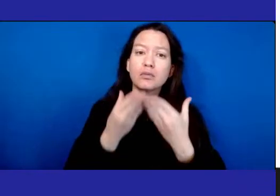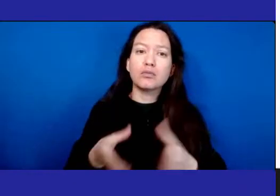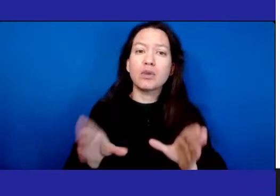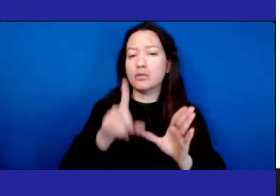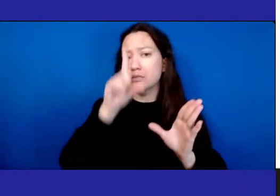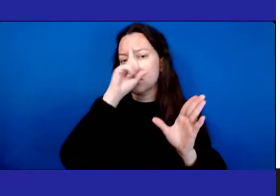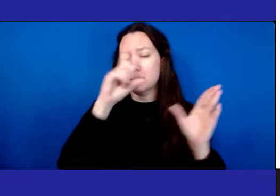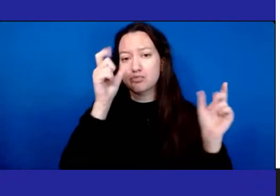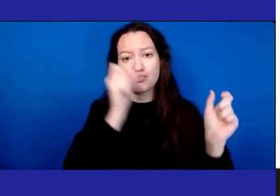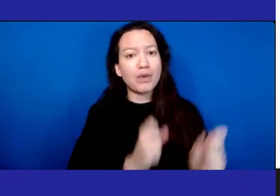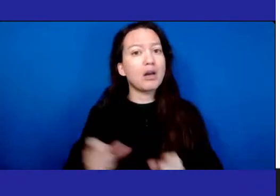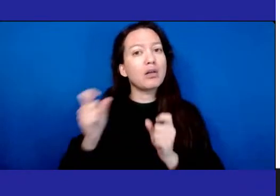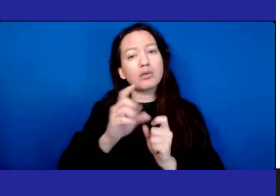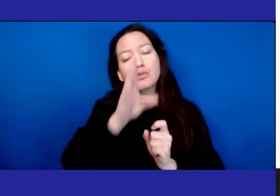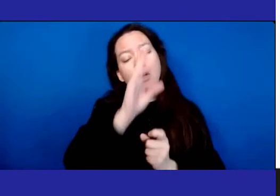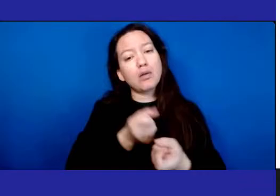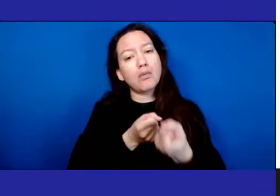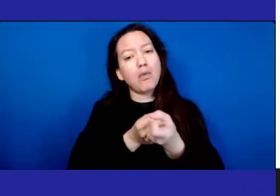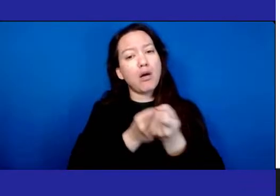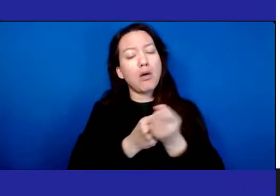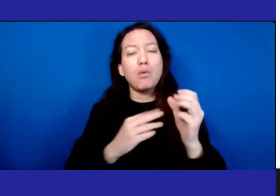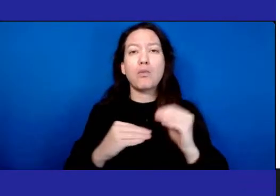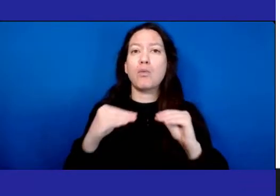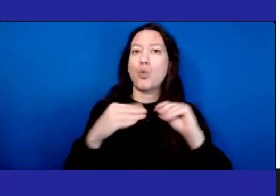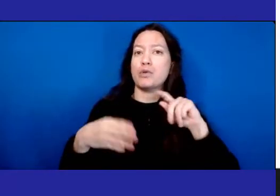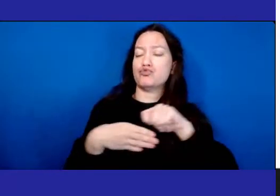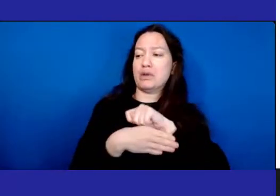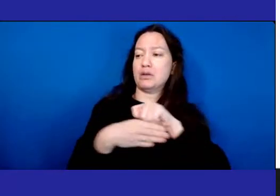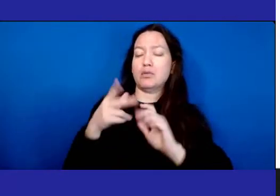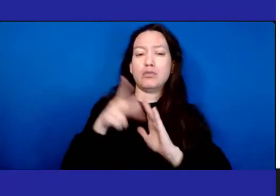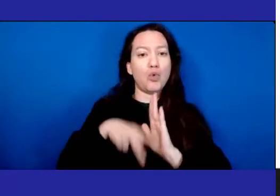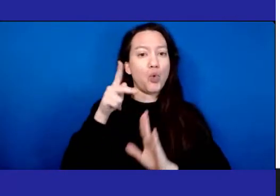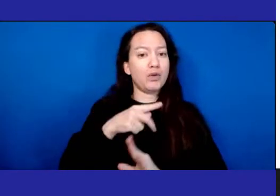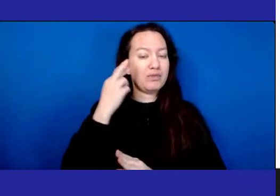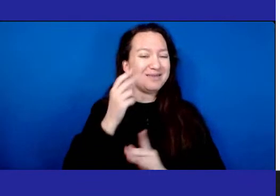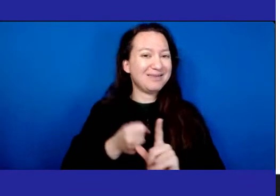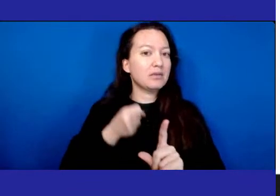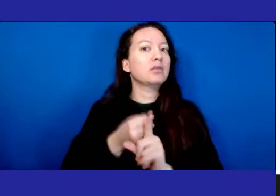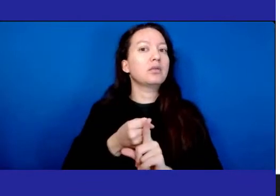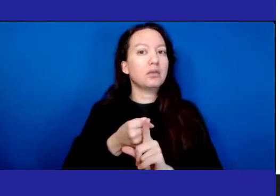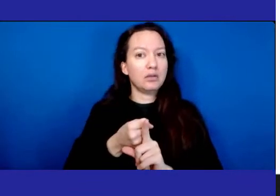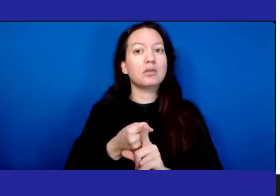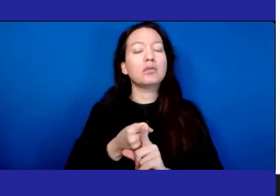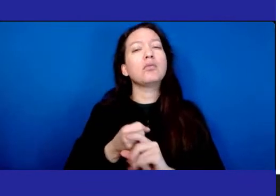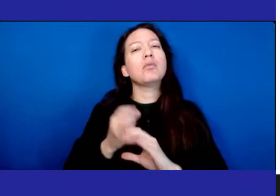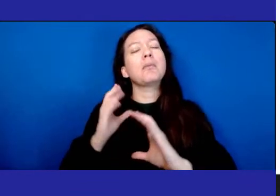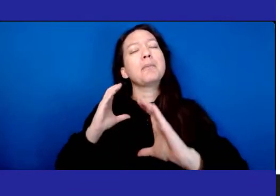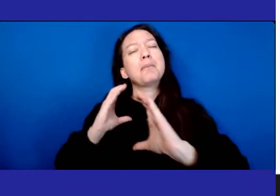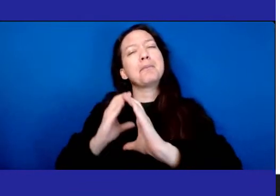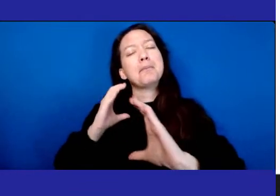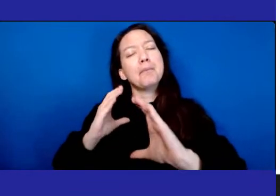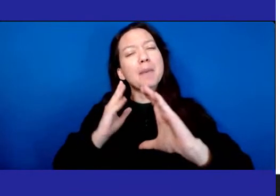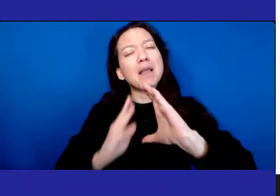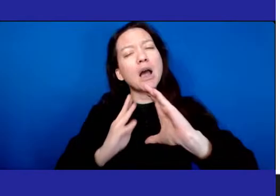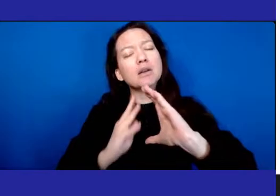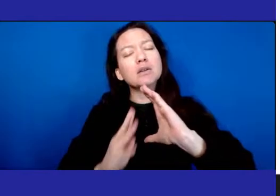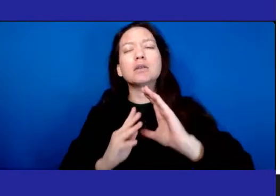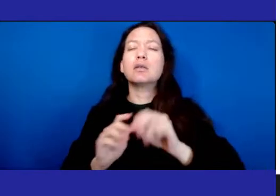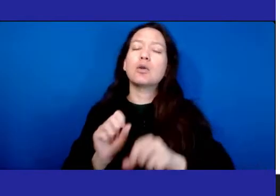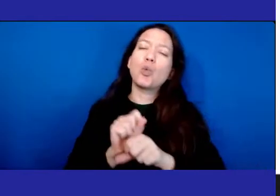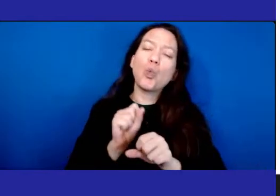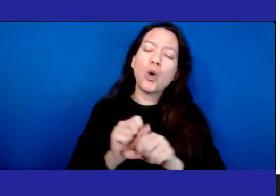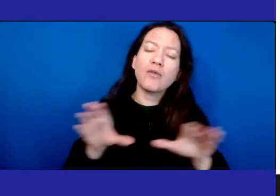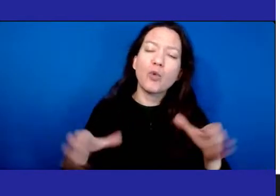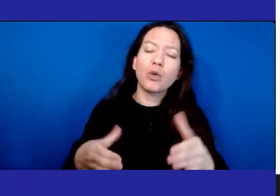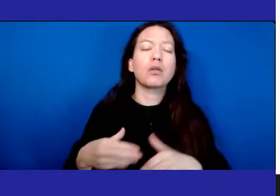strategy to directly sponsor more training programs, because this has an impact on the pipeline of the workforce, which is something